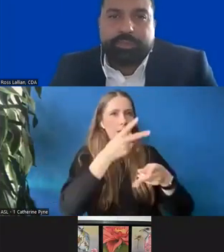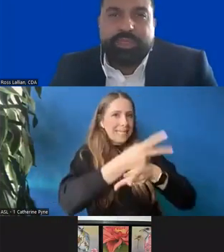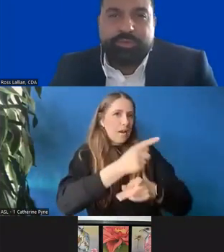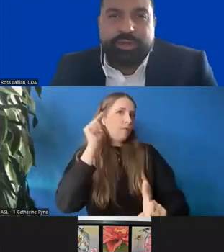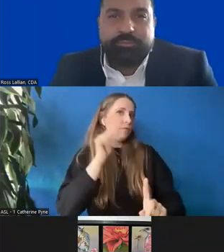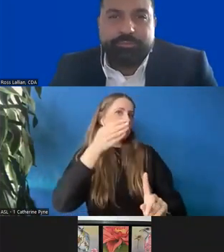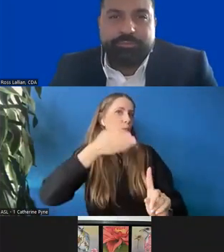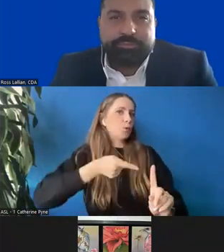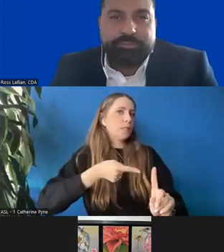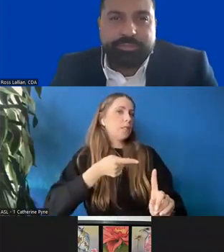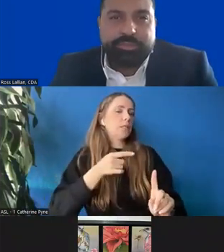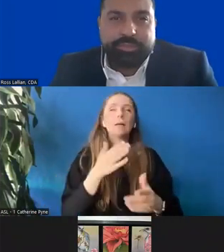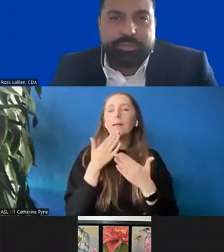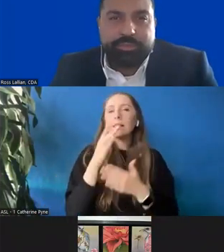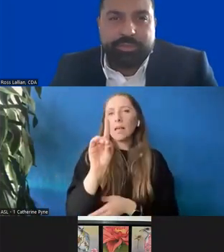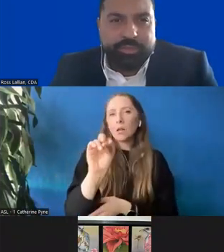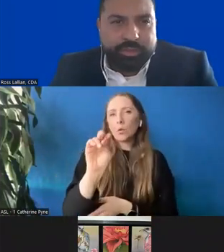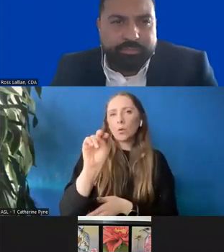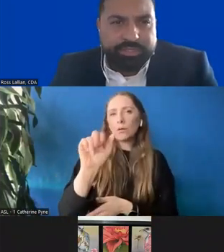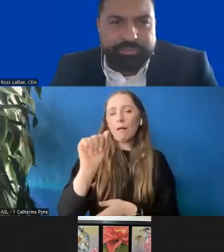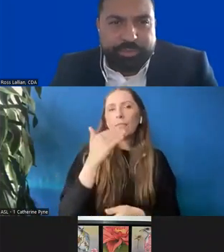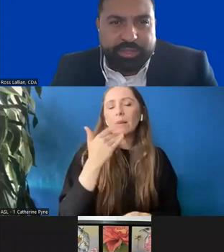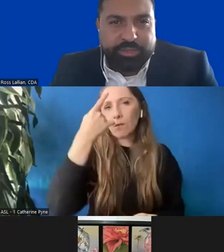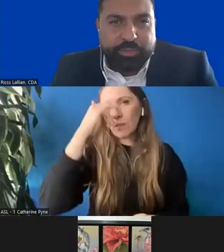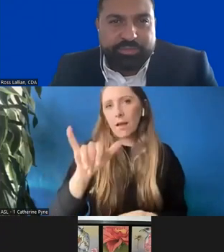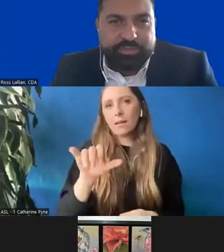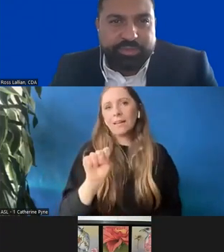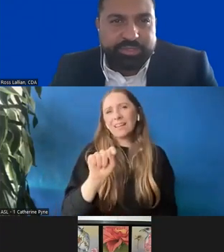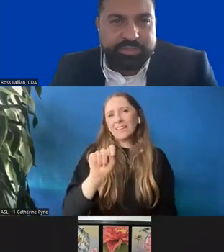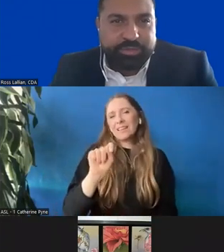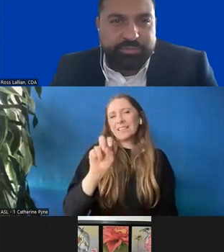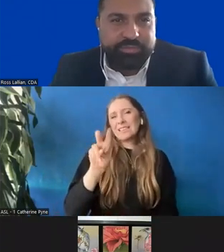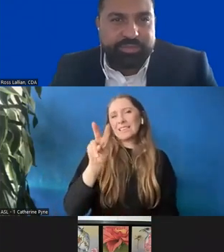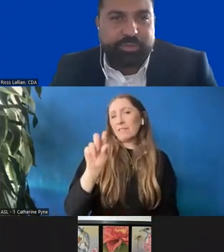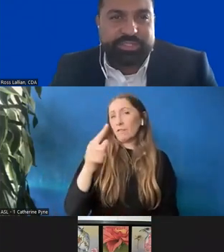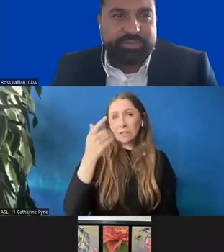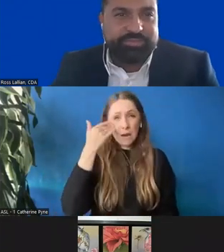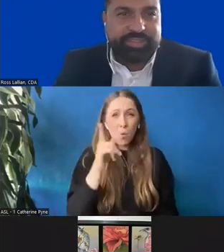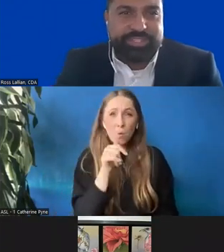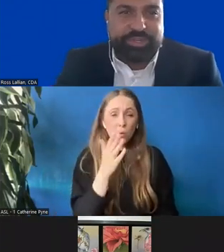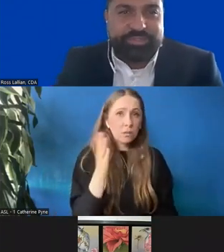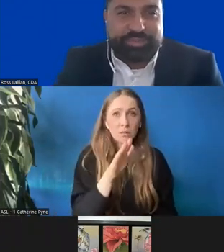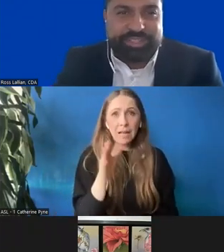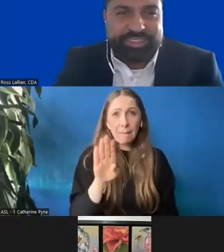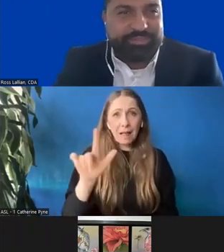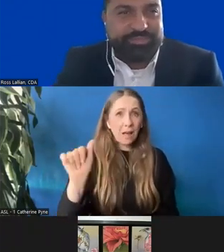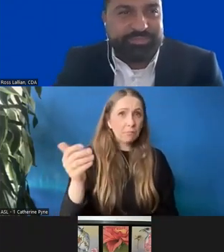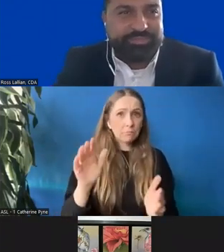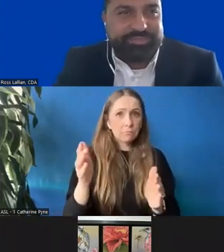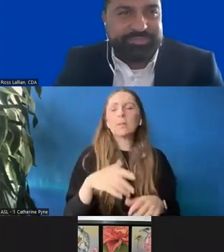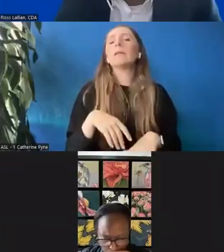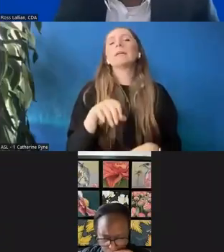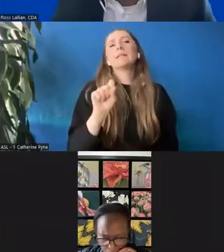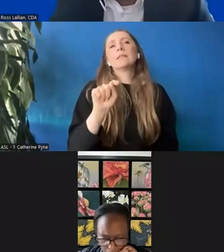Okay. Thank you, Donna. Thank you. Steve or Bella, I don't know who went first, Yeah. So go ahead, Steve. I see your hand first.